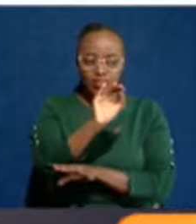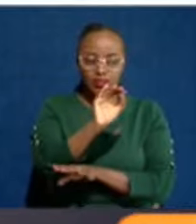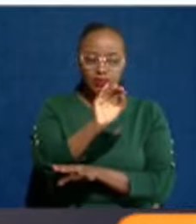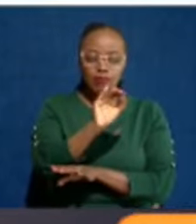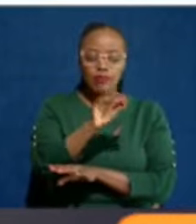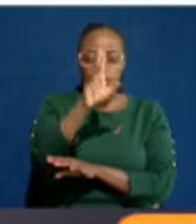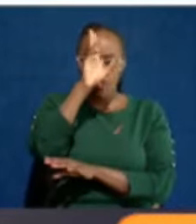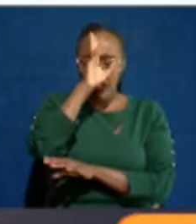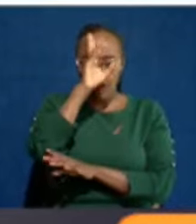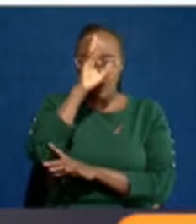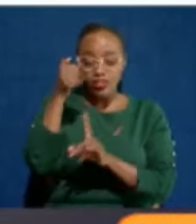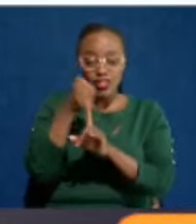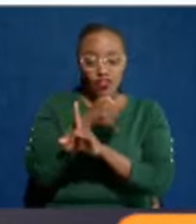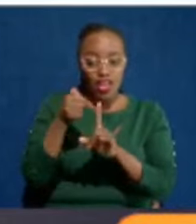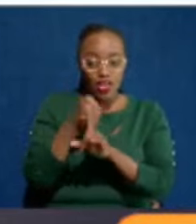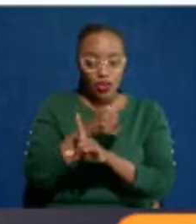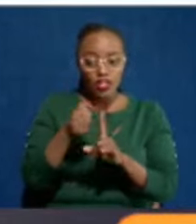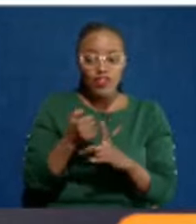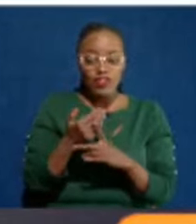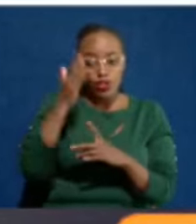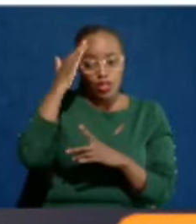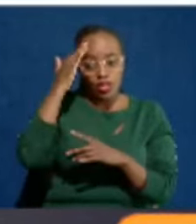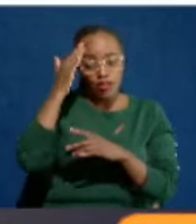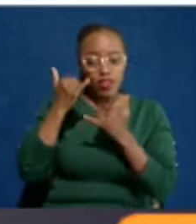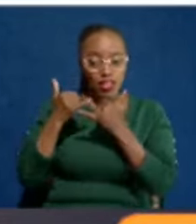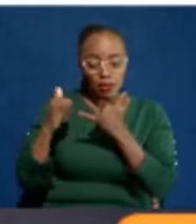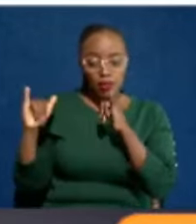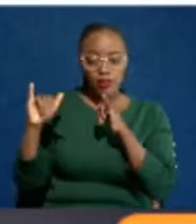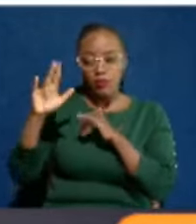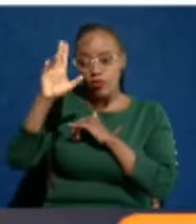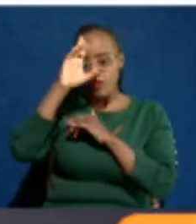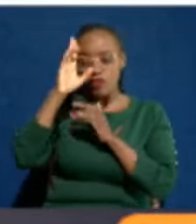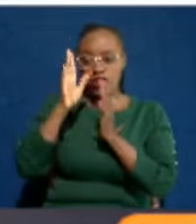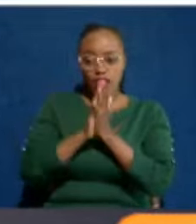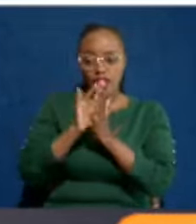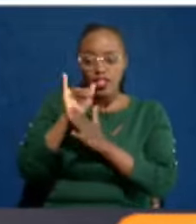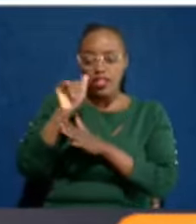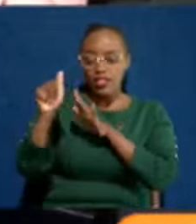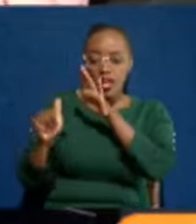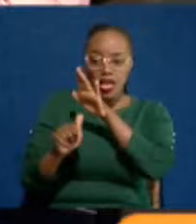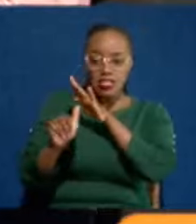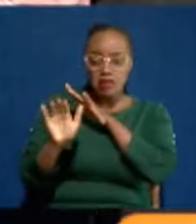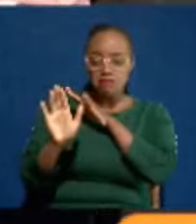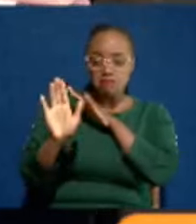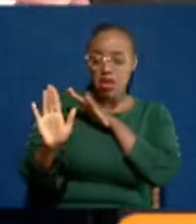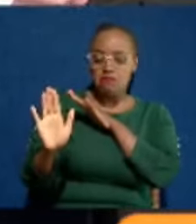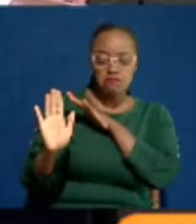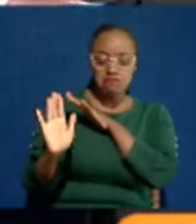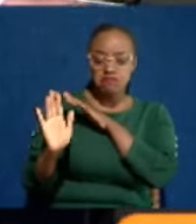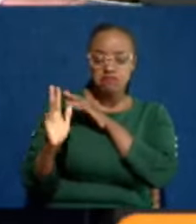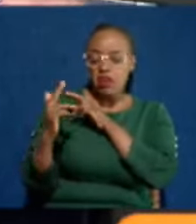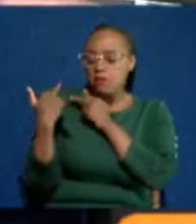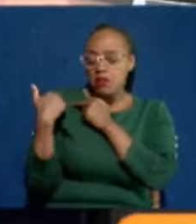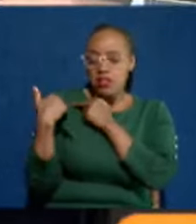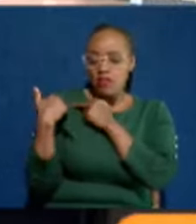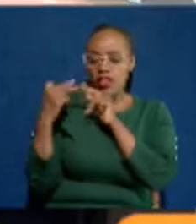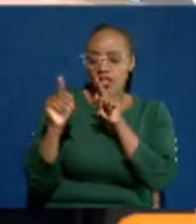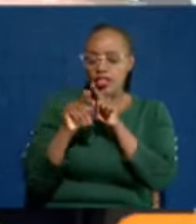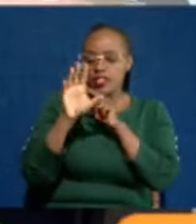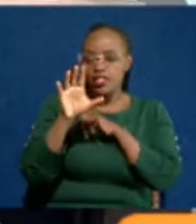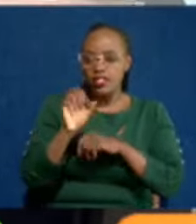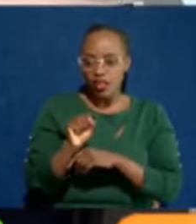the police brutality, he was quick to remind us about the independence of the police and that does not fall under his purview as the cabinet